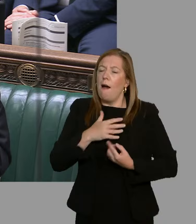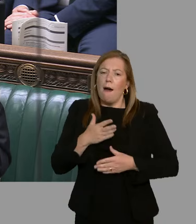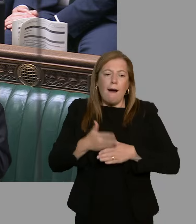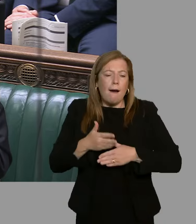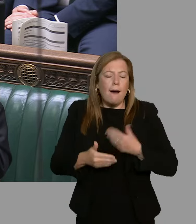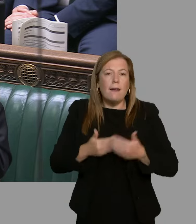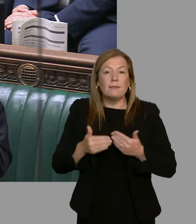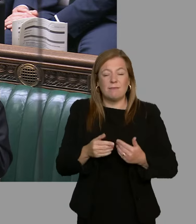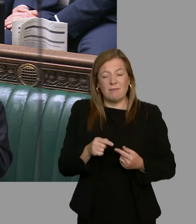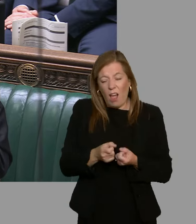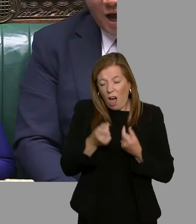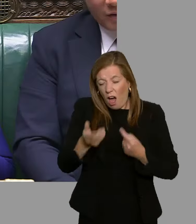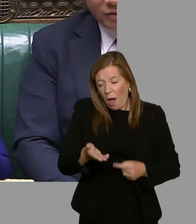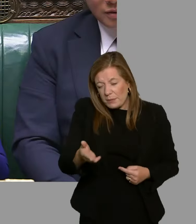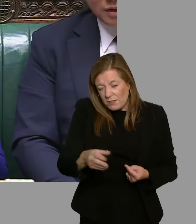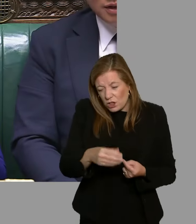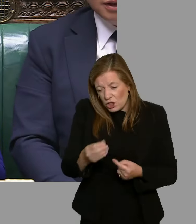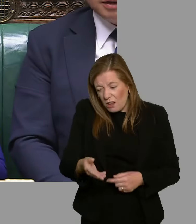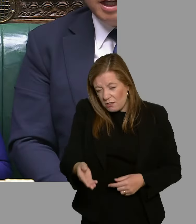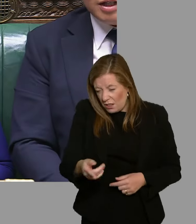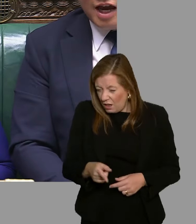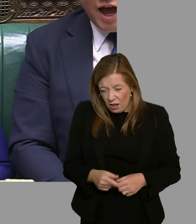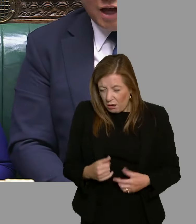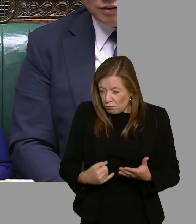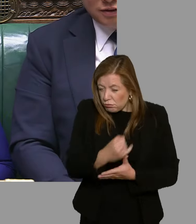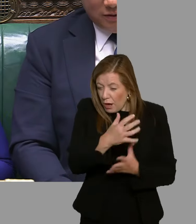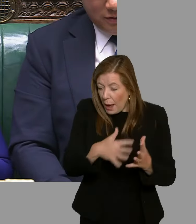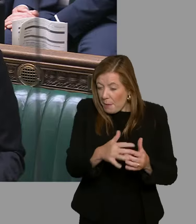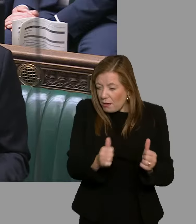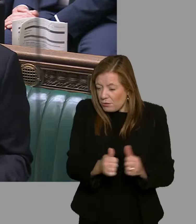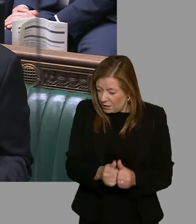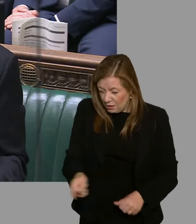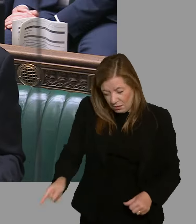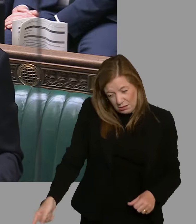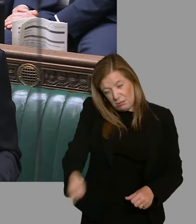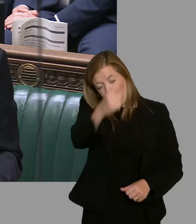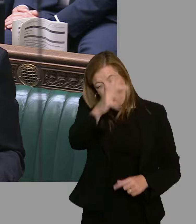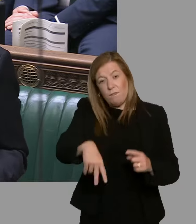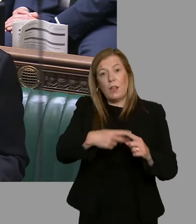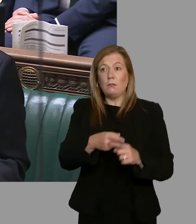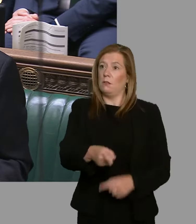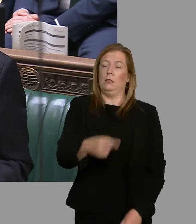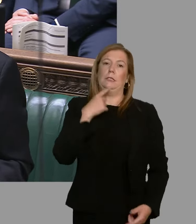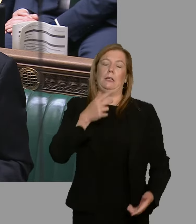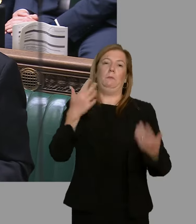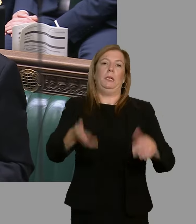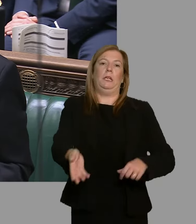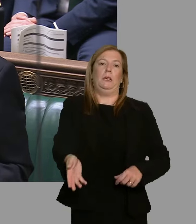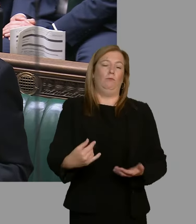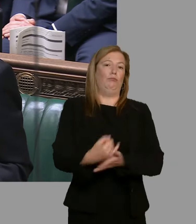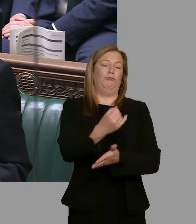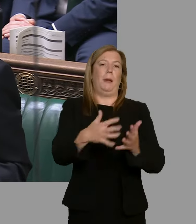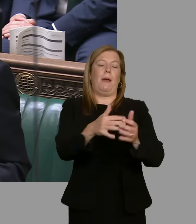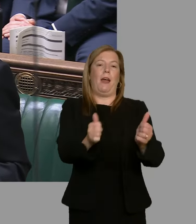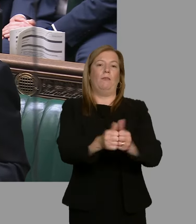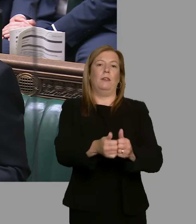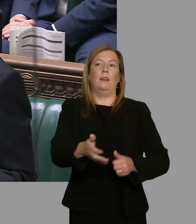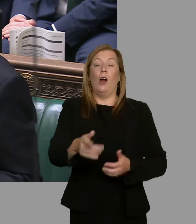it up. She should go up there. She says she's going to go against it. The Reform leader said, what did he say